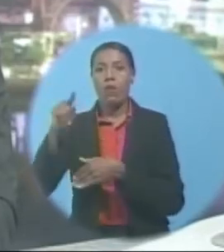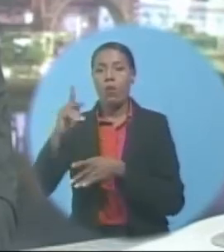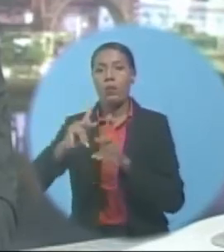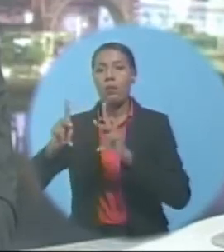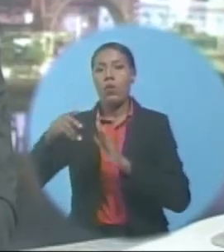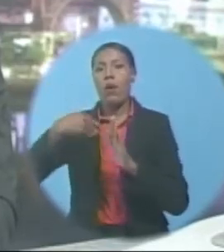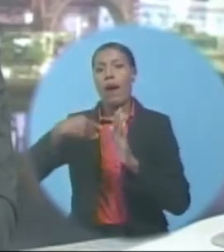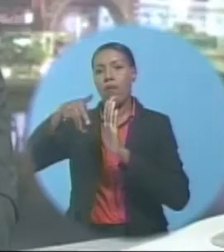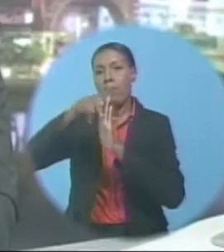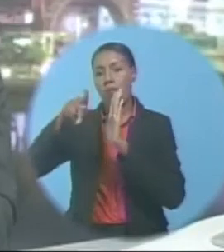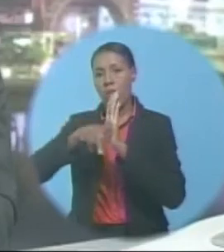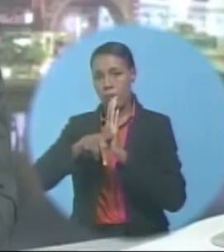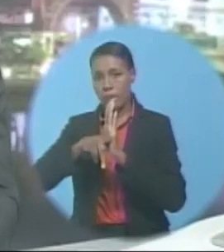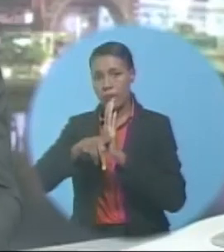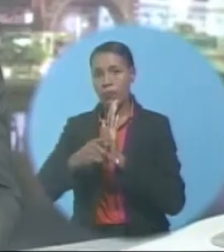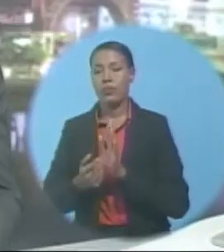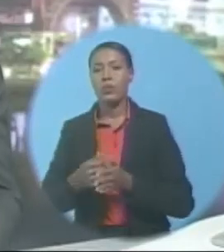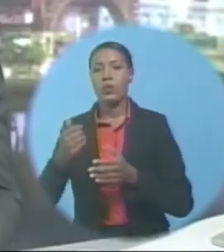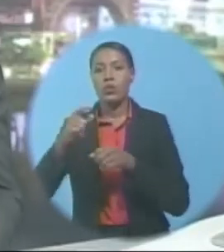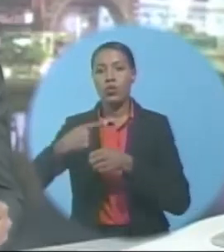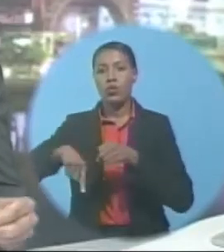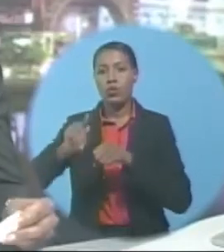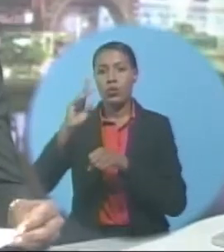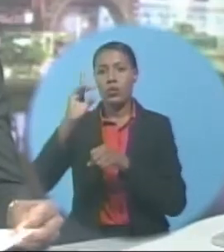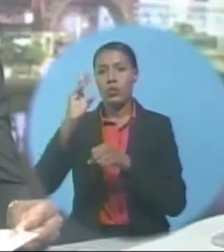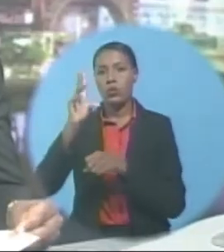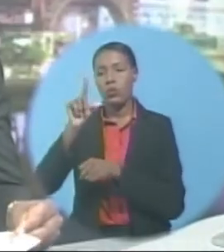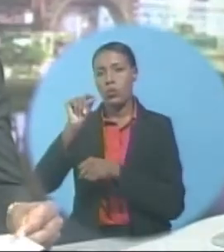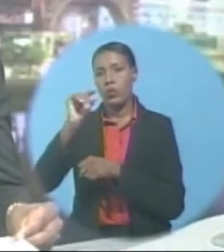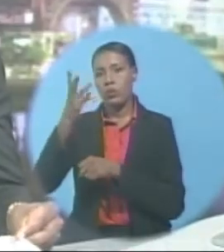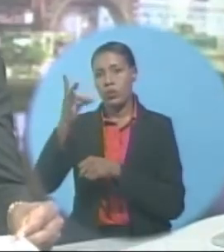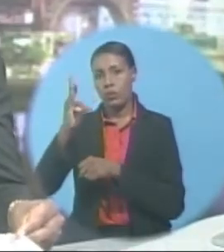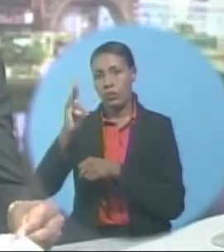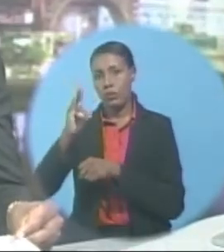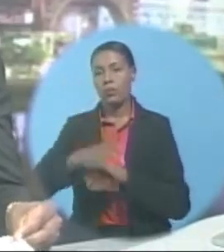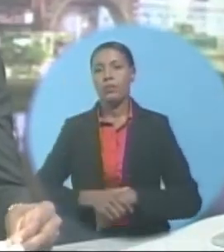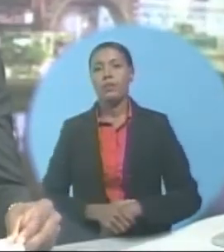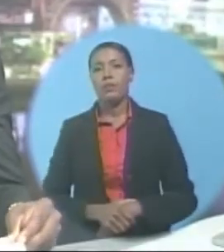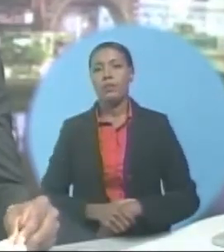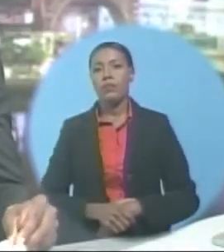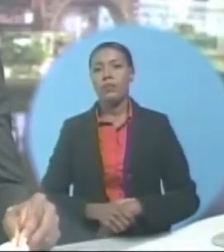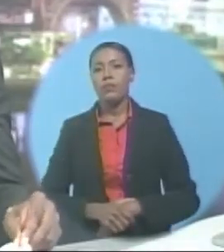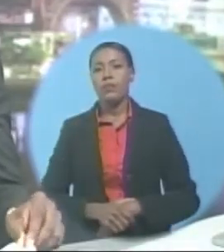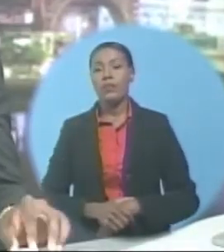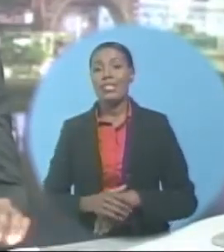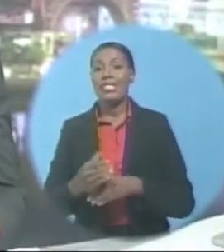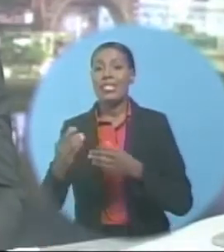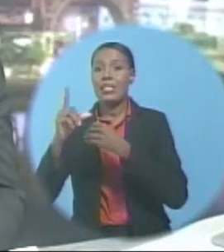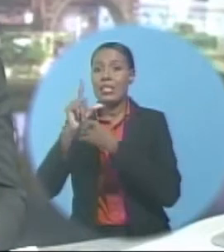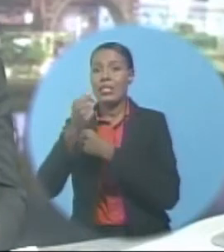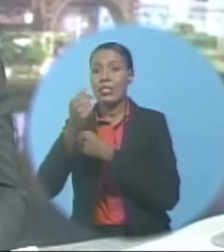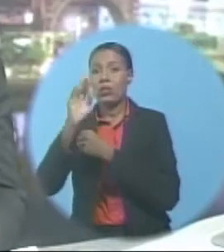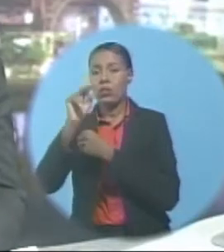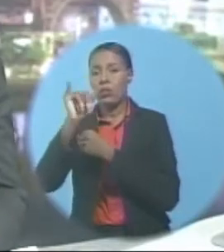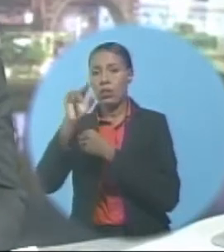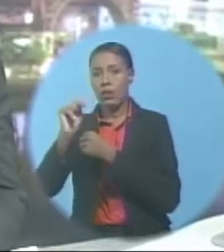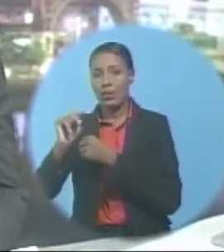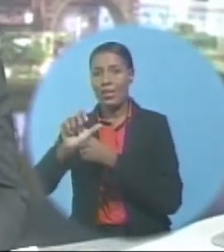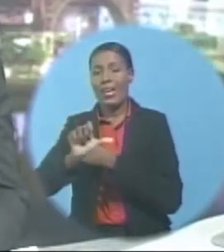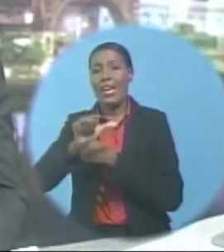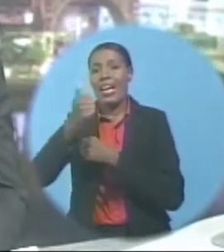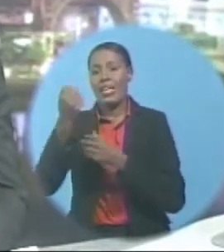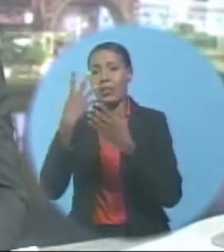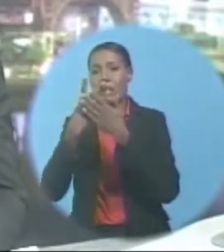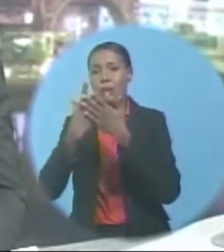to BICO policy holders in the last quarter of 2017. There was another prison break in Guyana. This time,